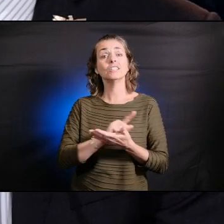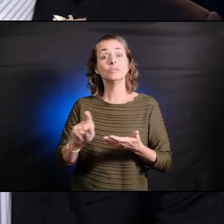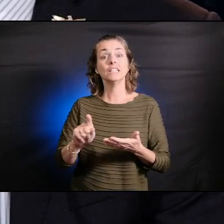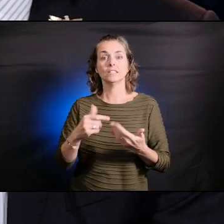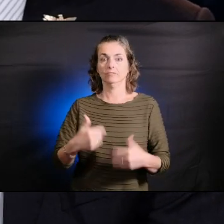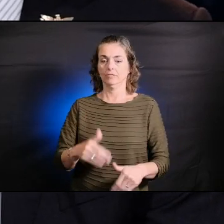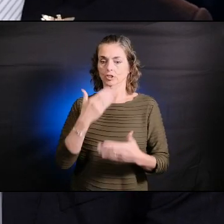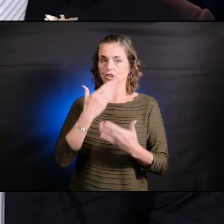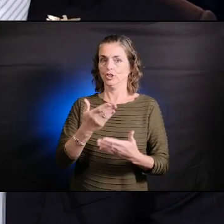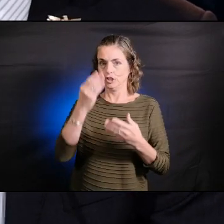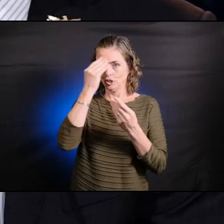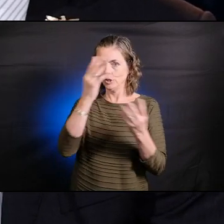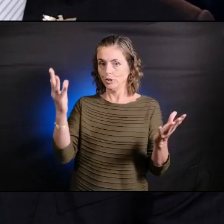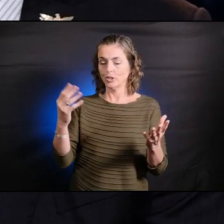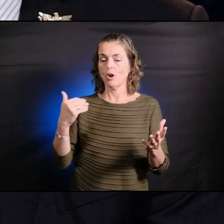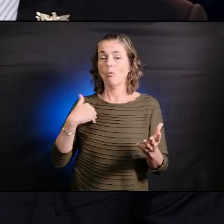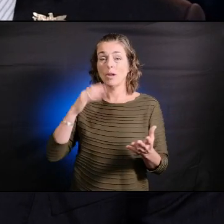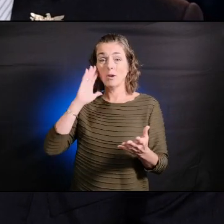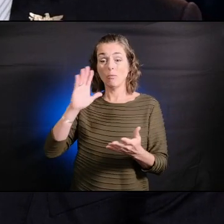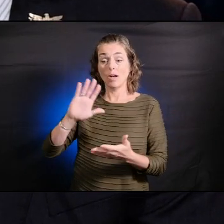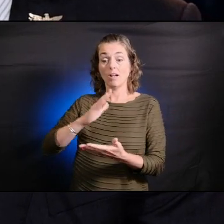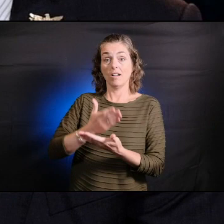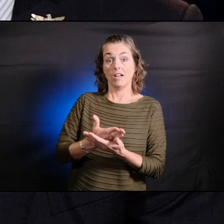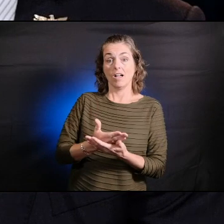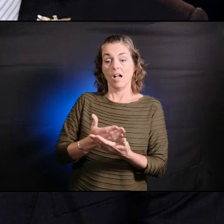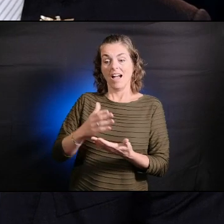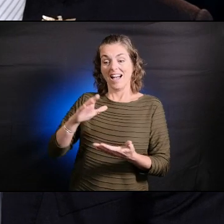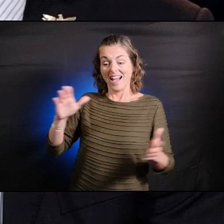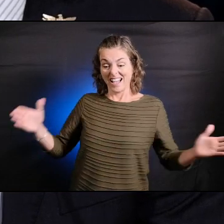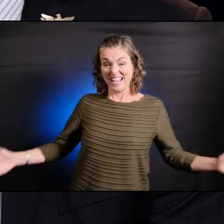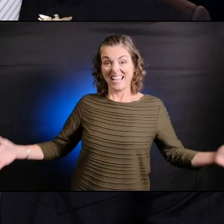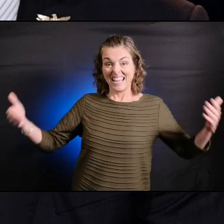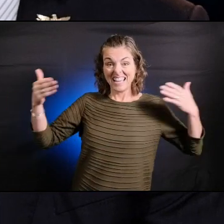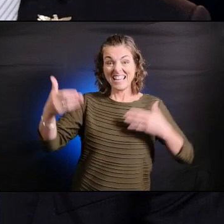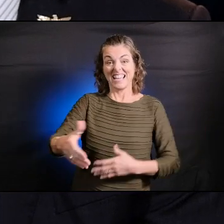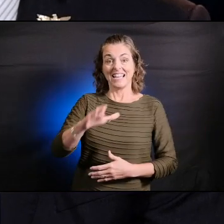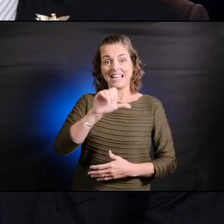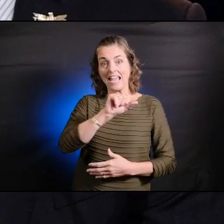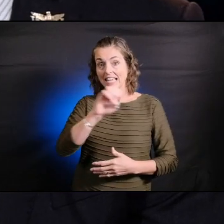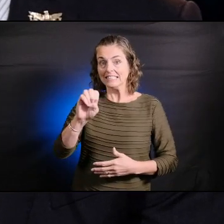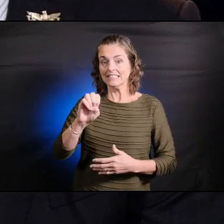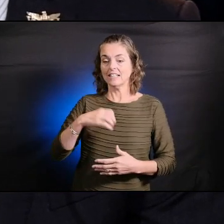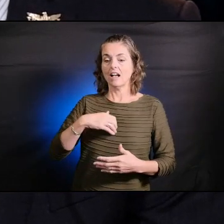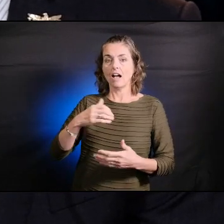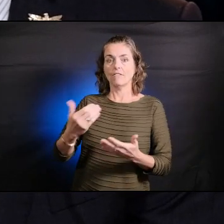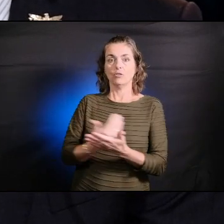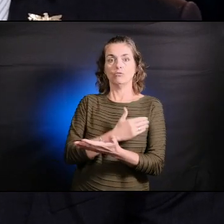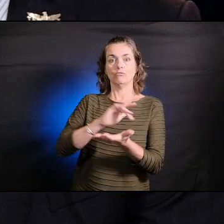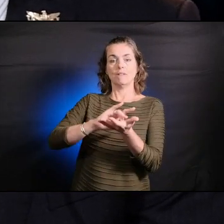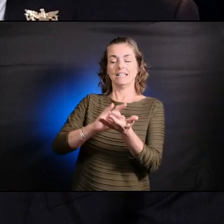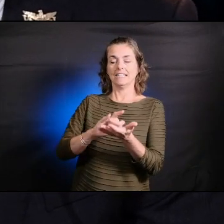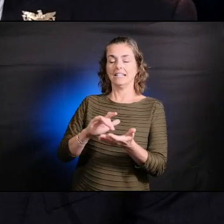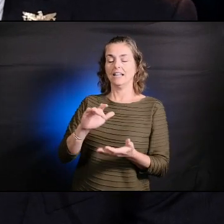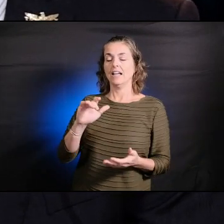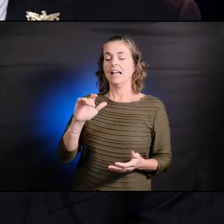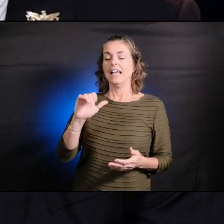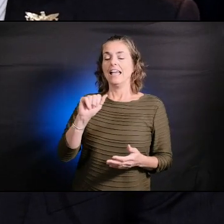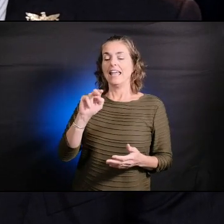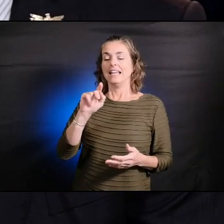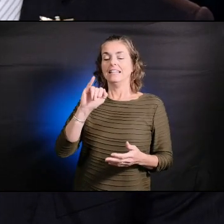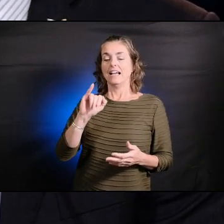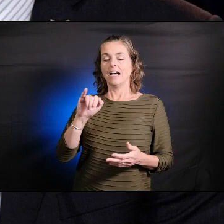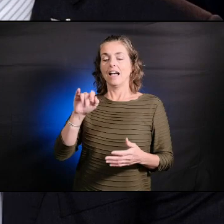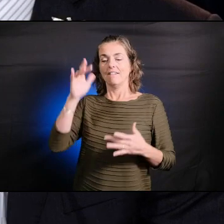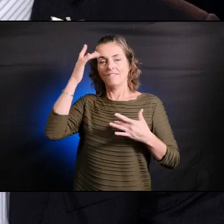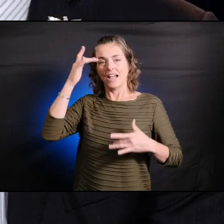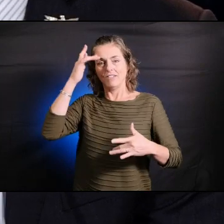shipment, actual case of the antiviral medication called Remdesivir. I knew I